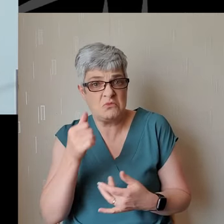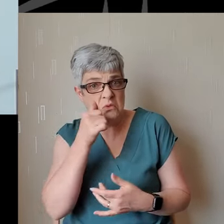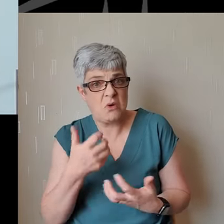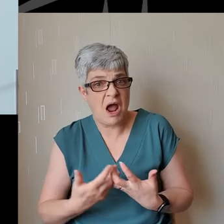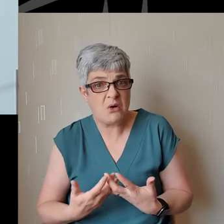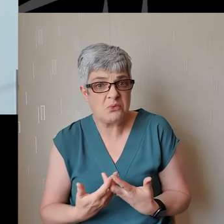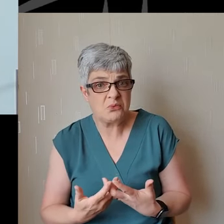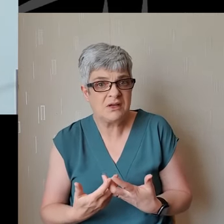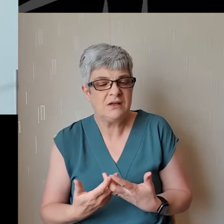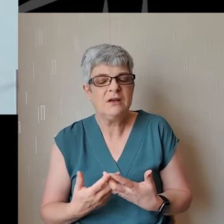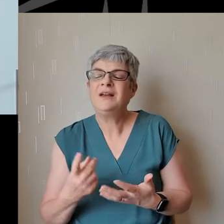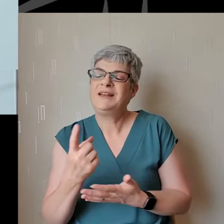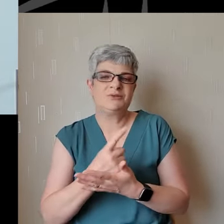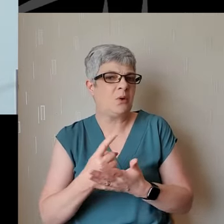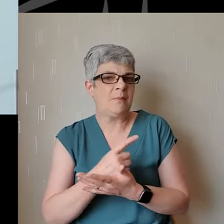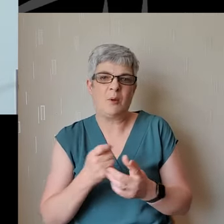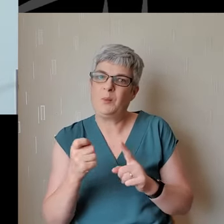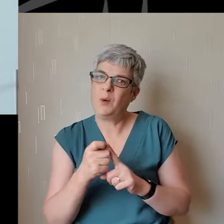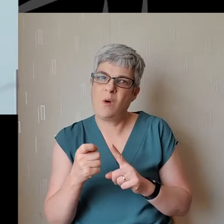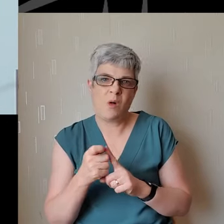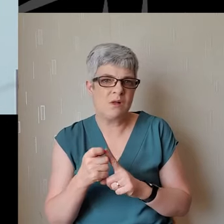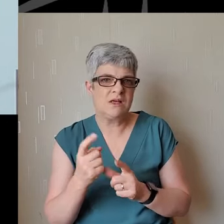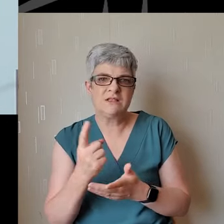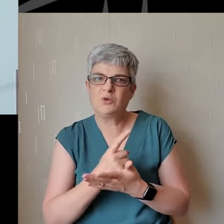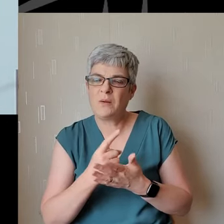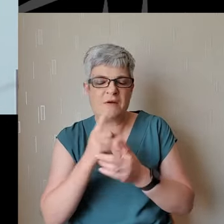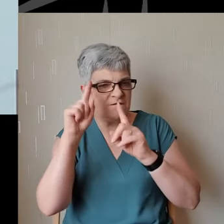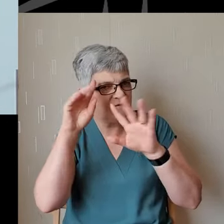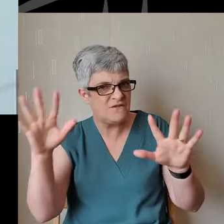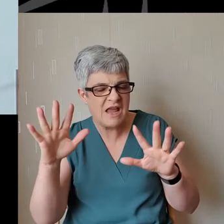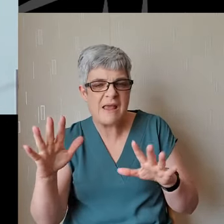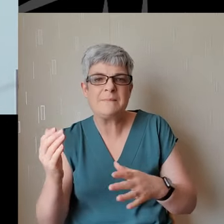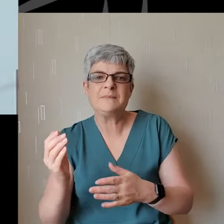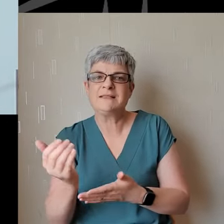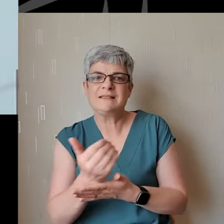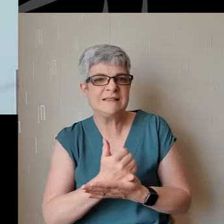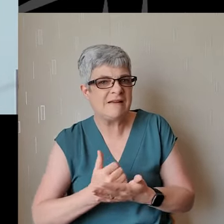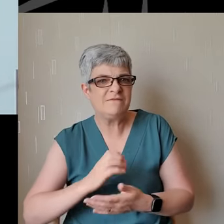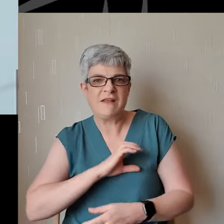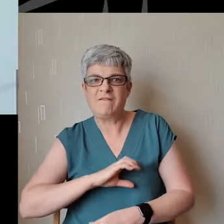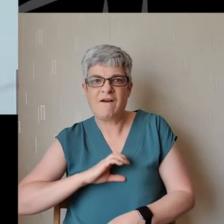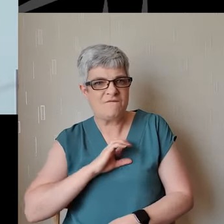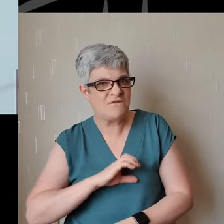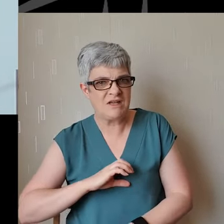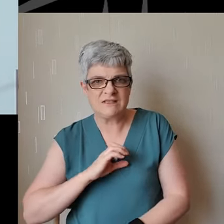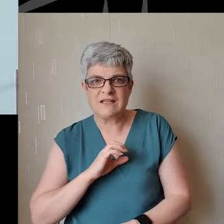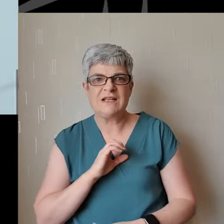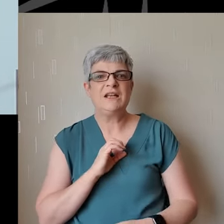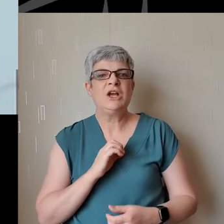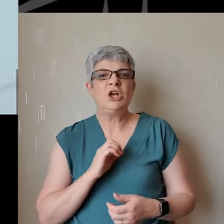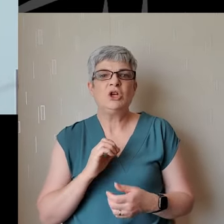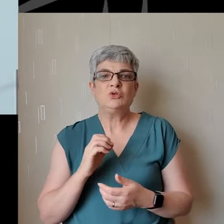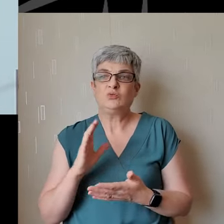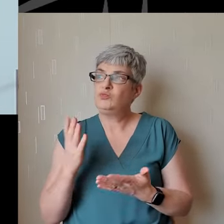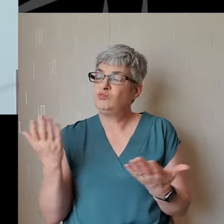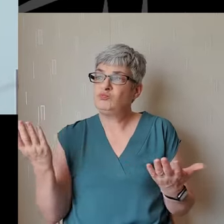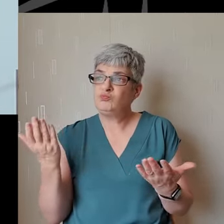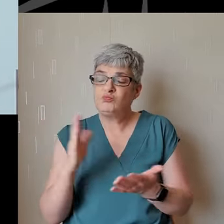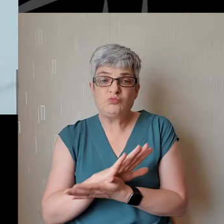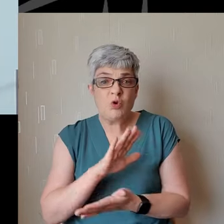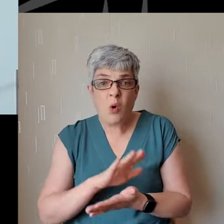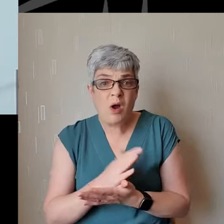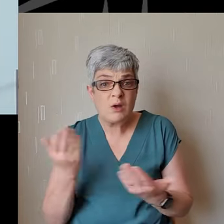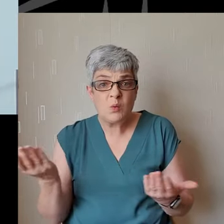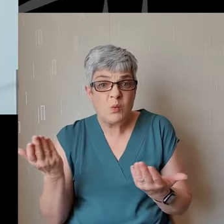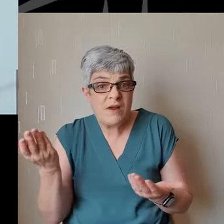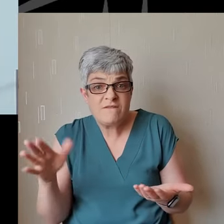You see, it's not all about Paul. It's not about his fame or his safety or his comfort. The source of joy, and we saw that